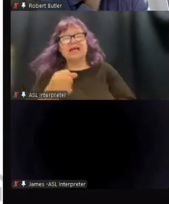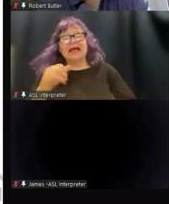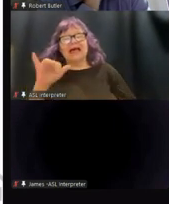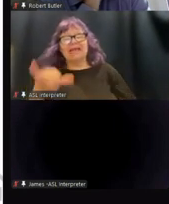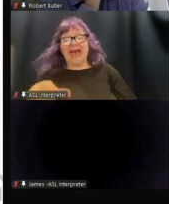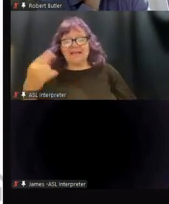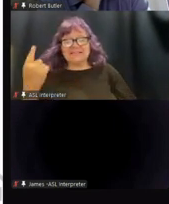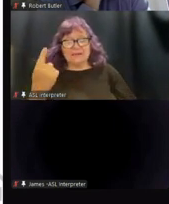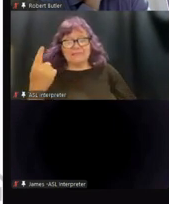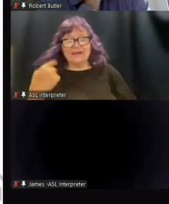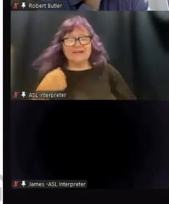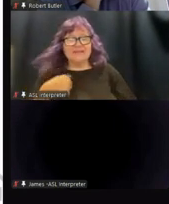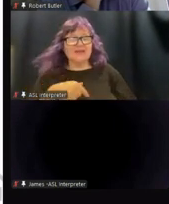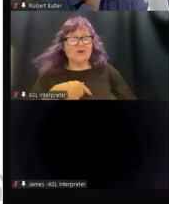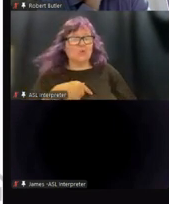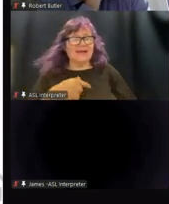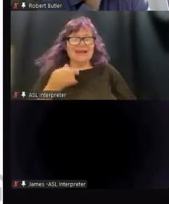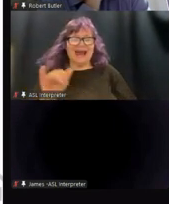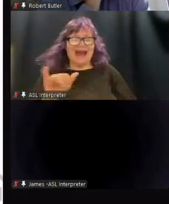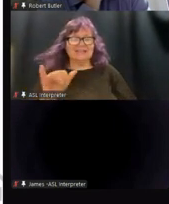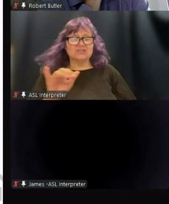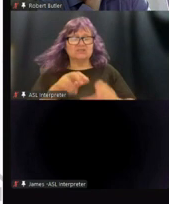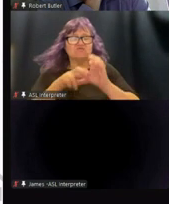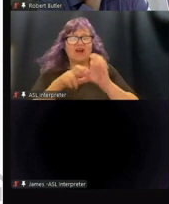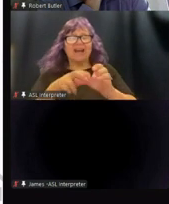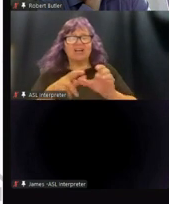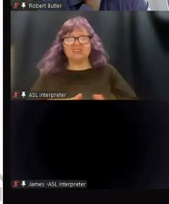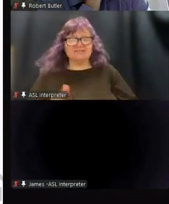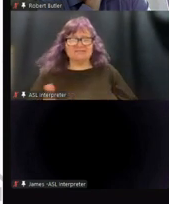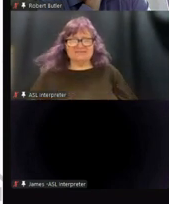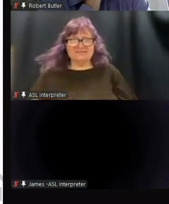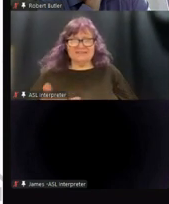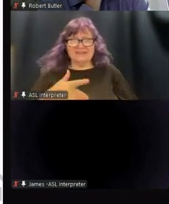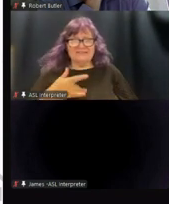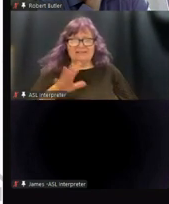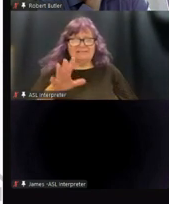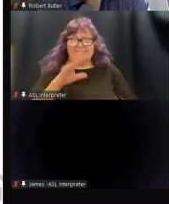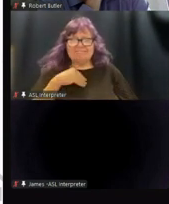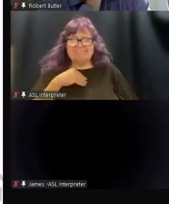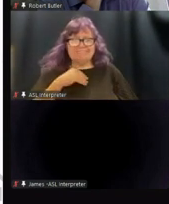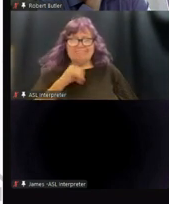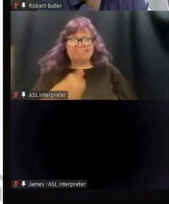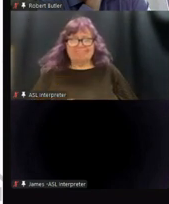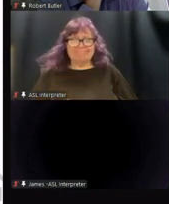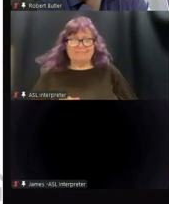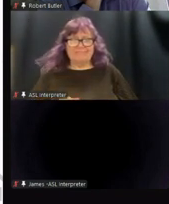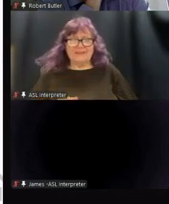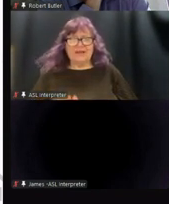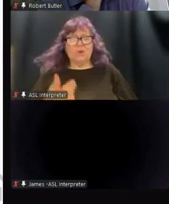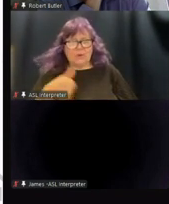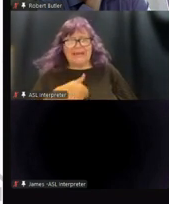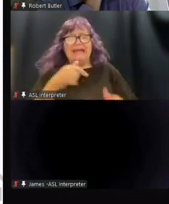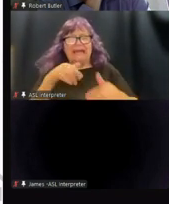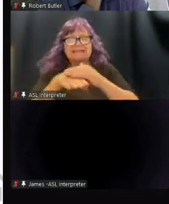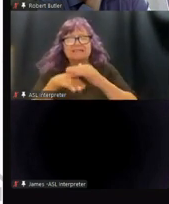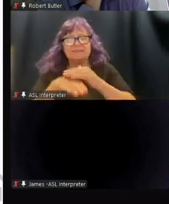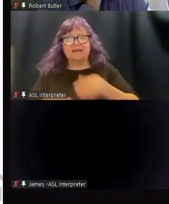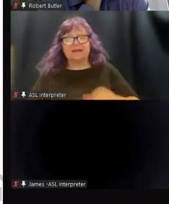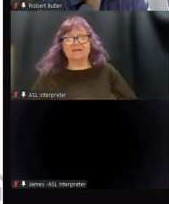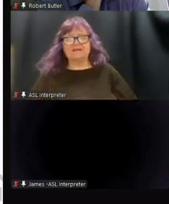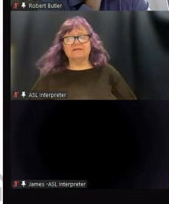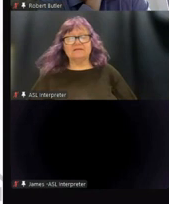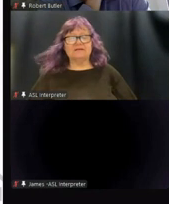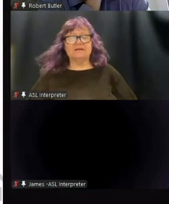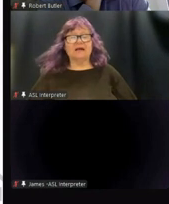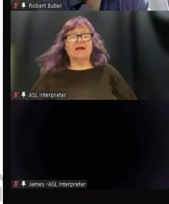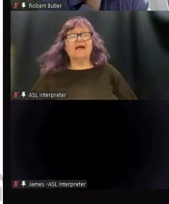we agree with our riders, the fact that that is simply too long to wait to provide some accessibility. The